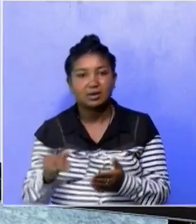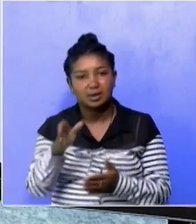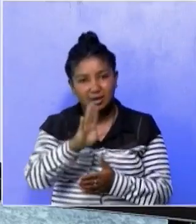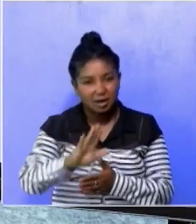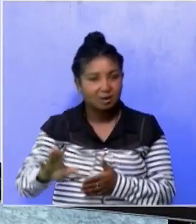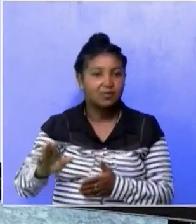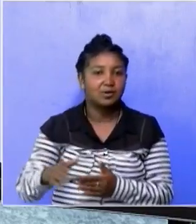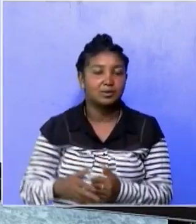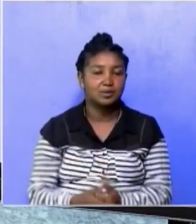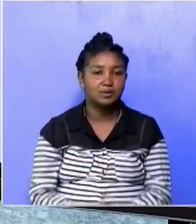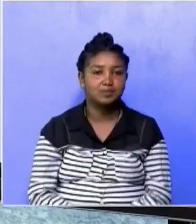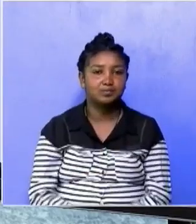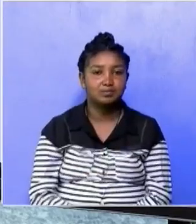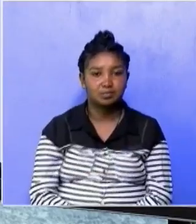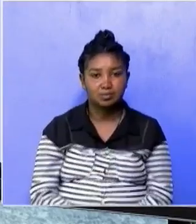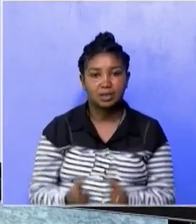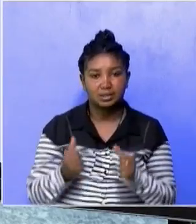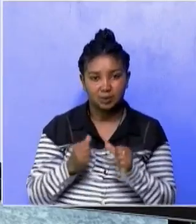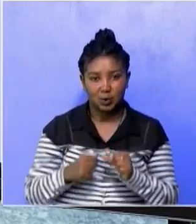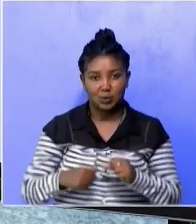never. Let's go.